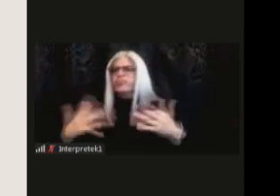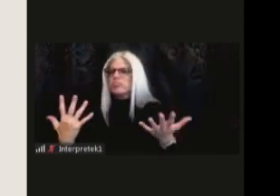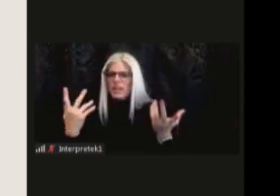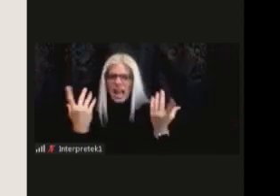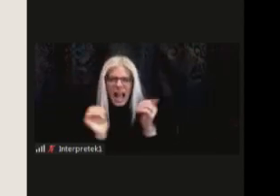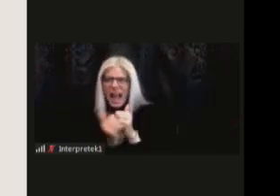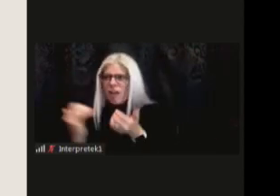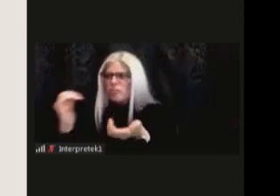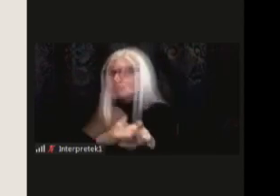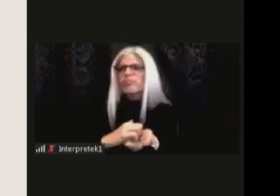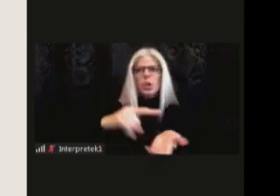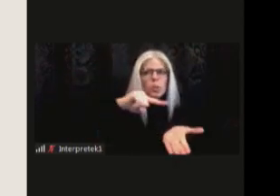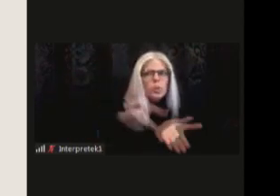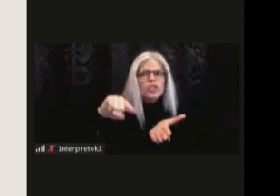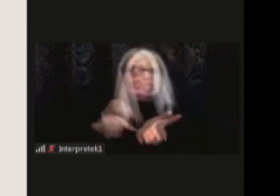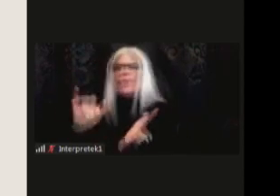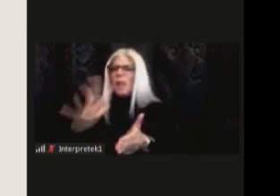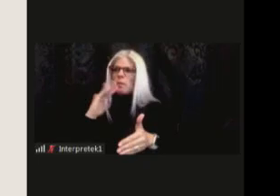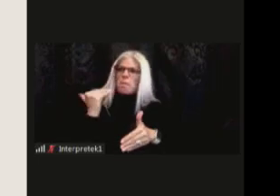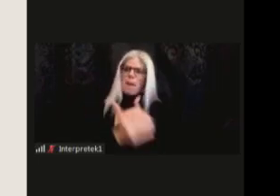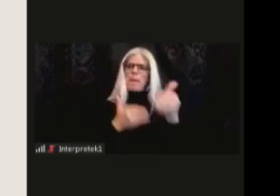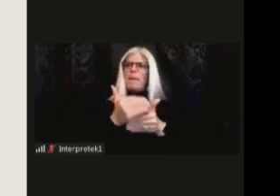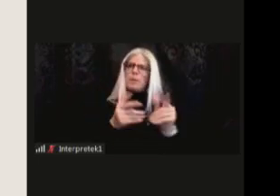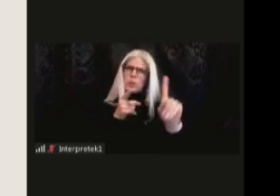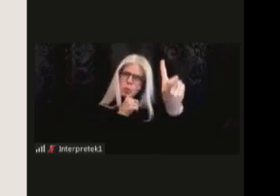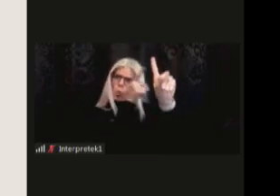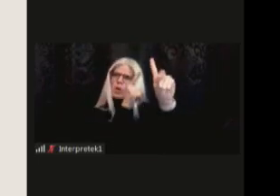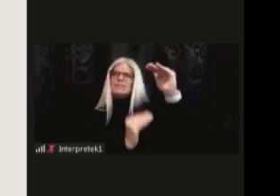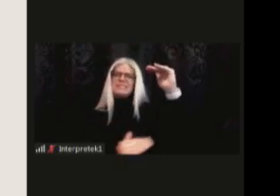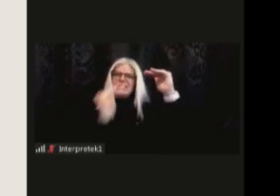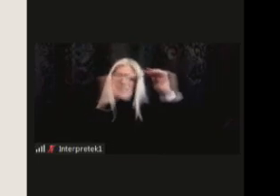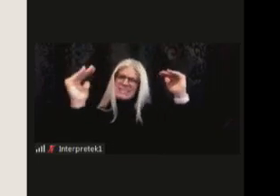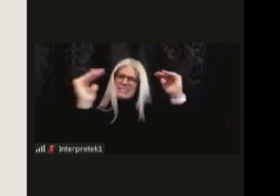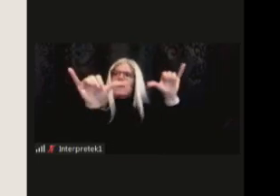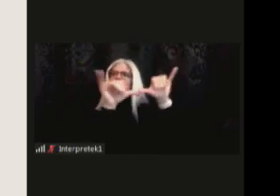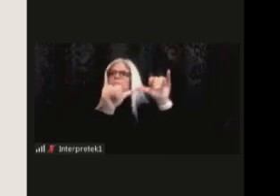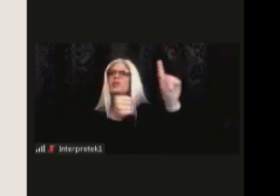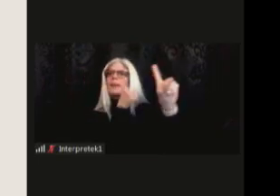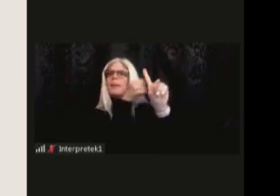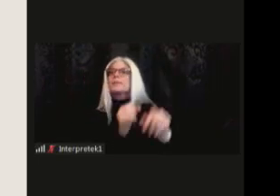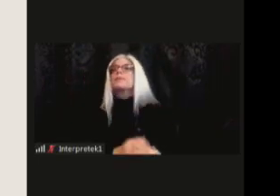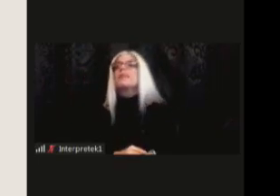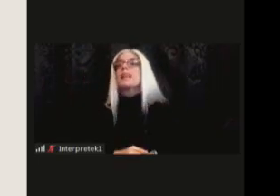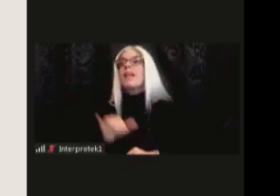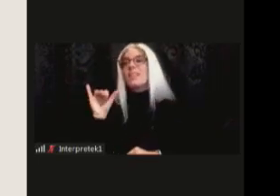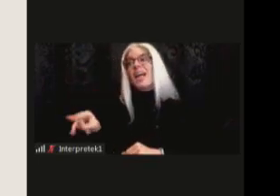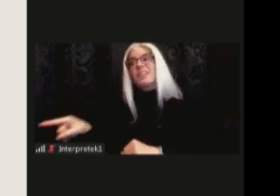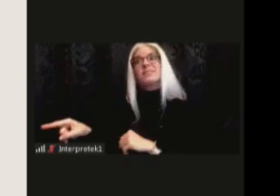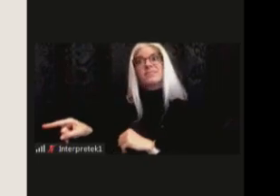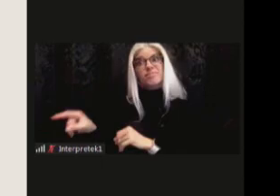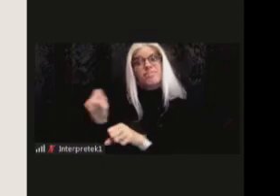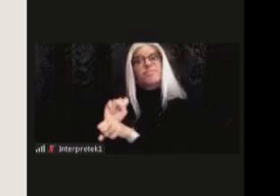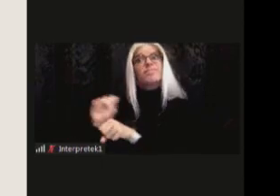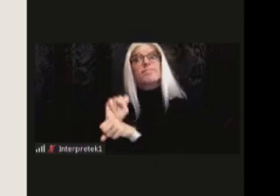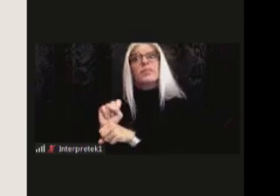towards measurable impact. We intend to build a campaign that balances efforts effectively with both awareness